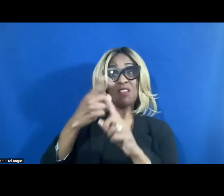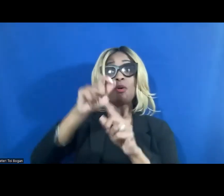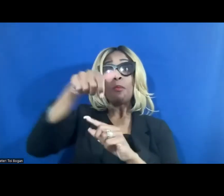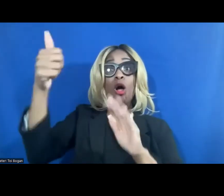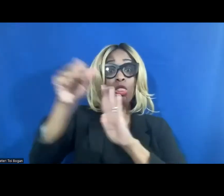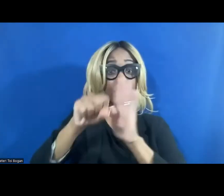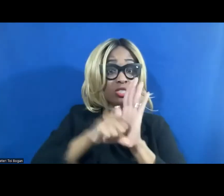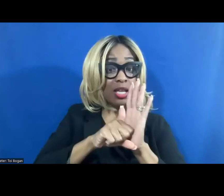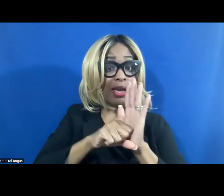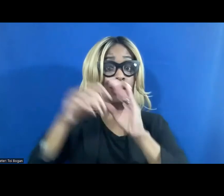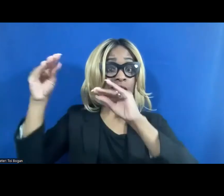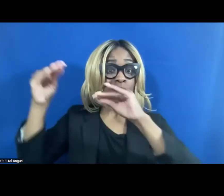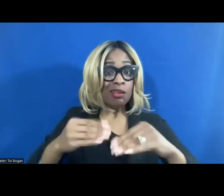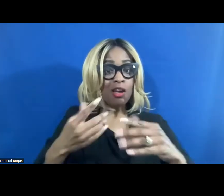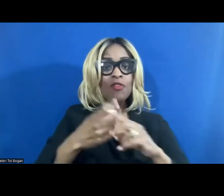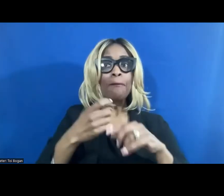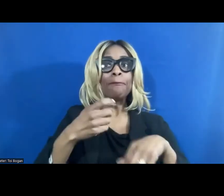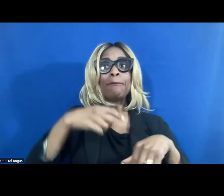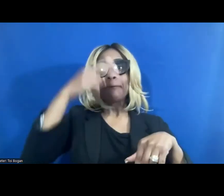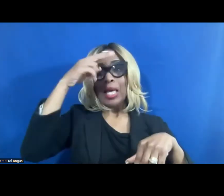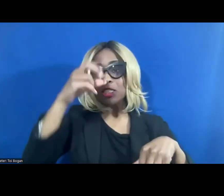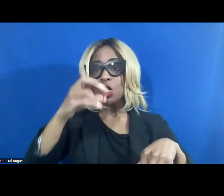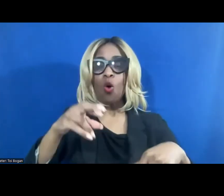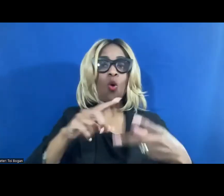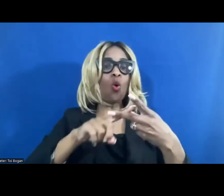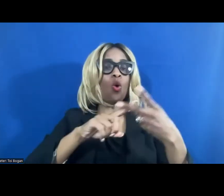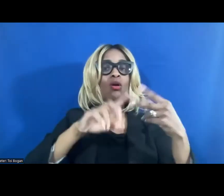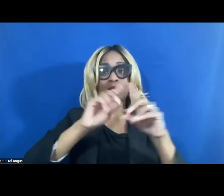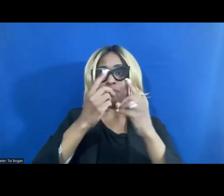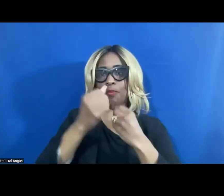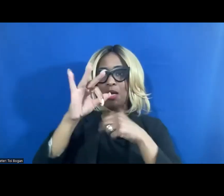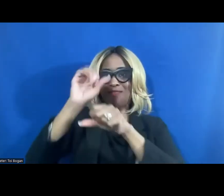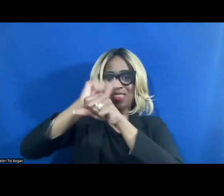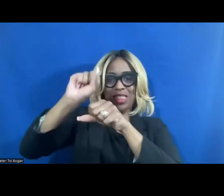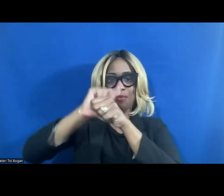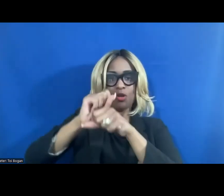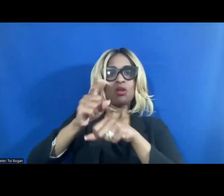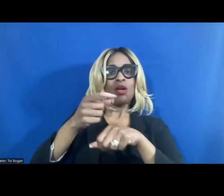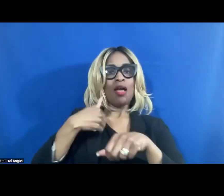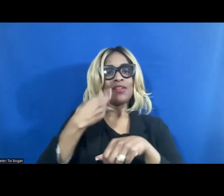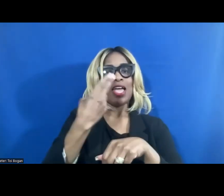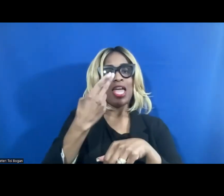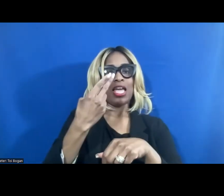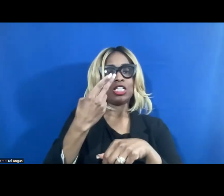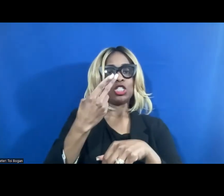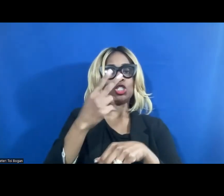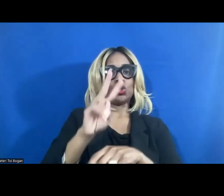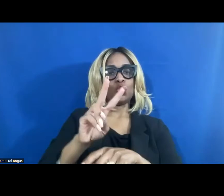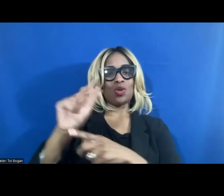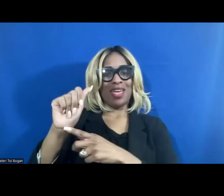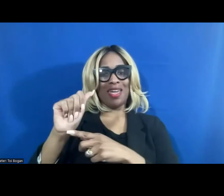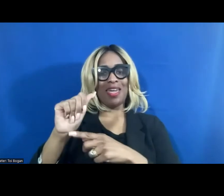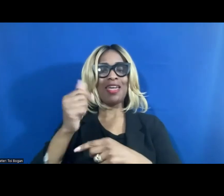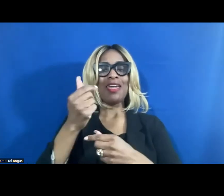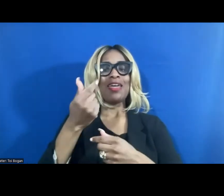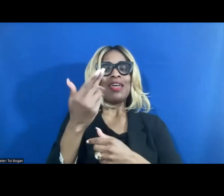state, from Mexico. The Department of Labor has the H-2A guest worker program for